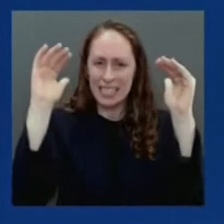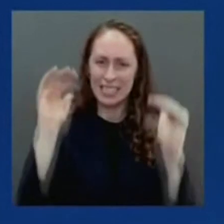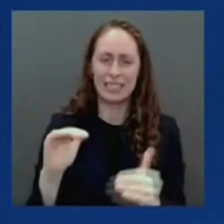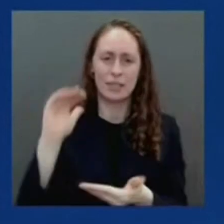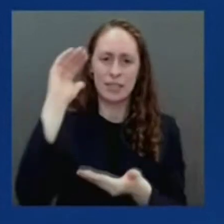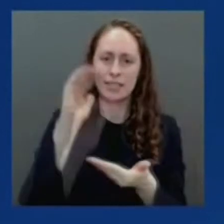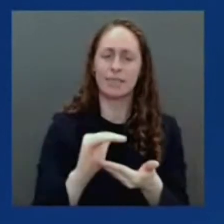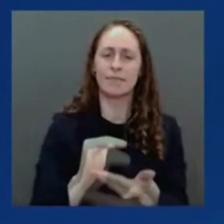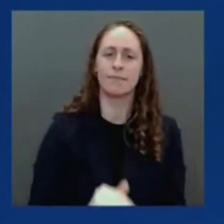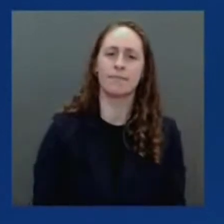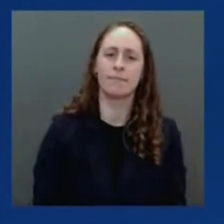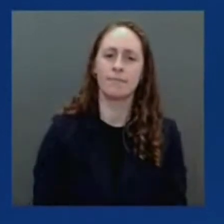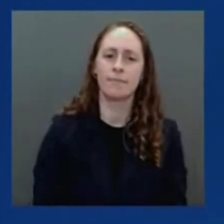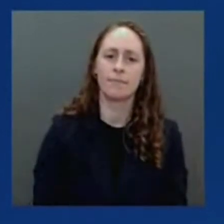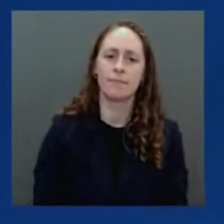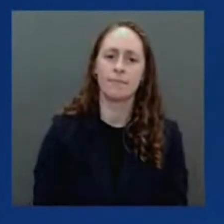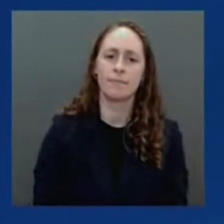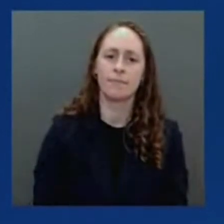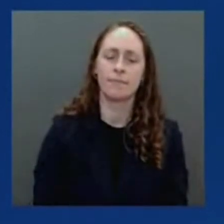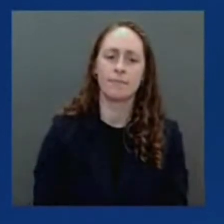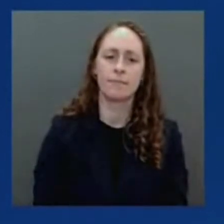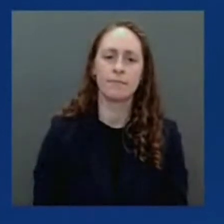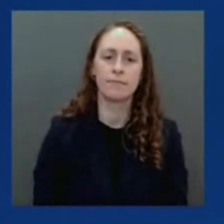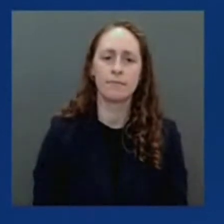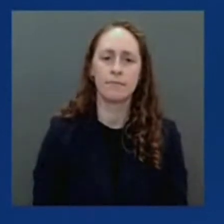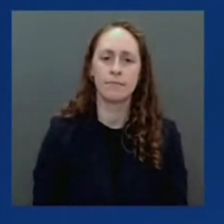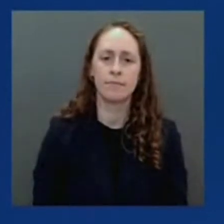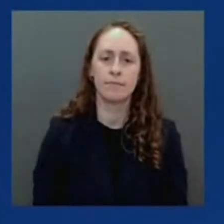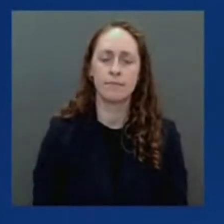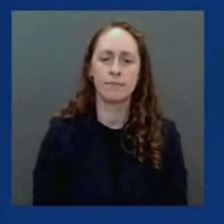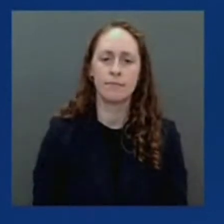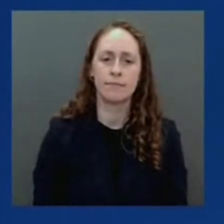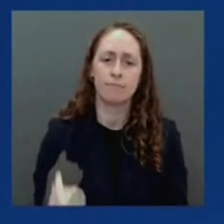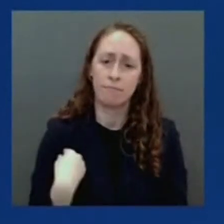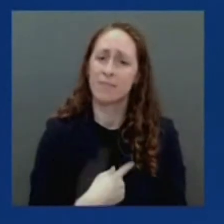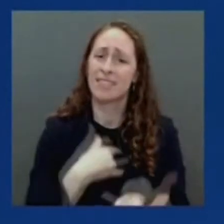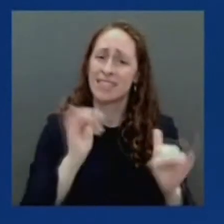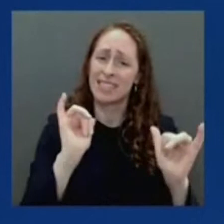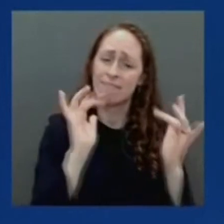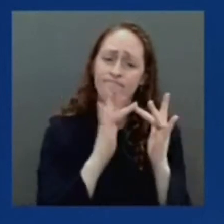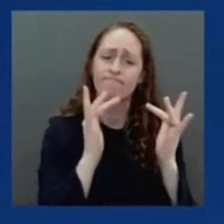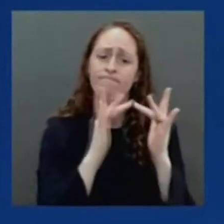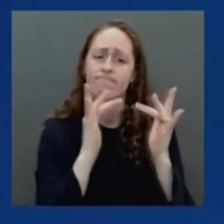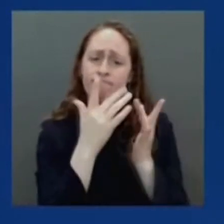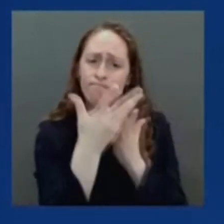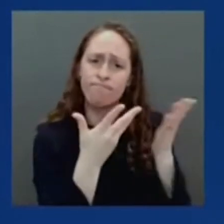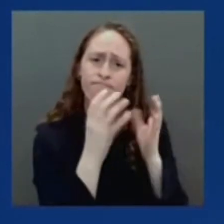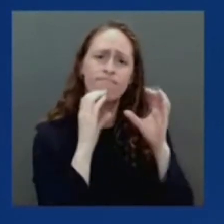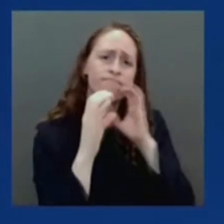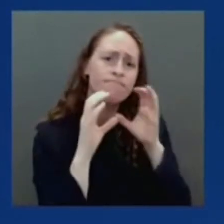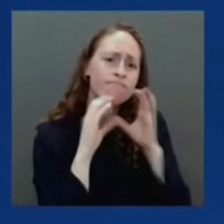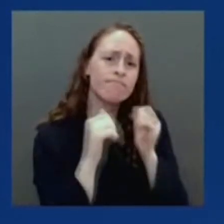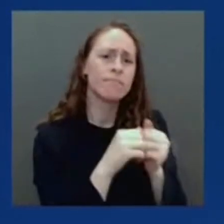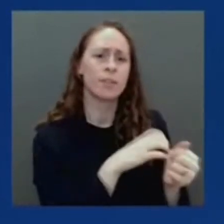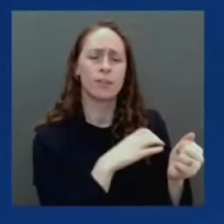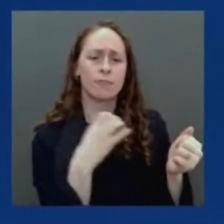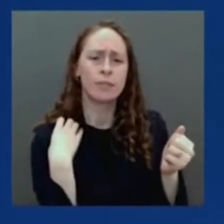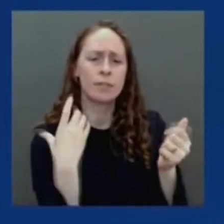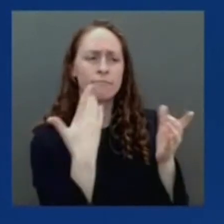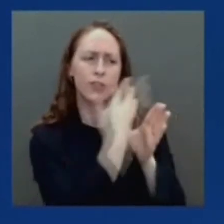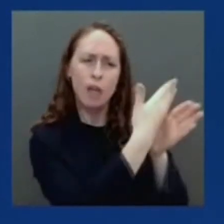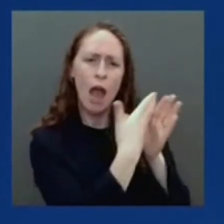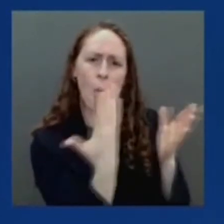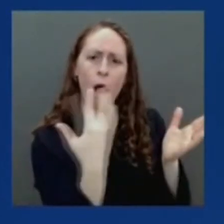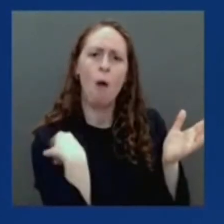reviewing lessons learned from this pandemic. So I think that right now our focus is on Omicron, but we appreciate